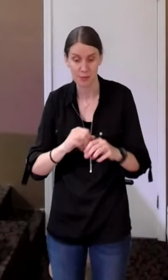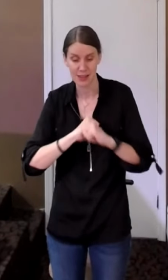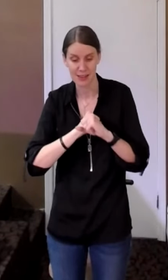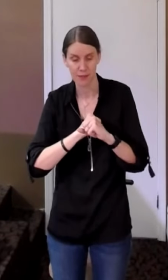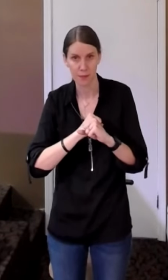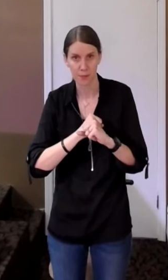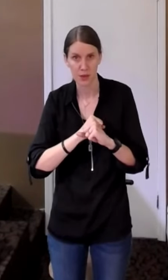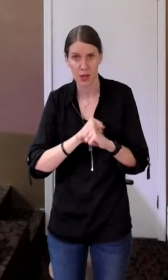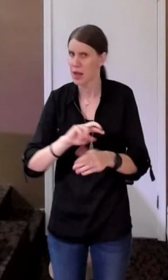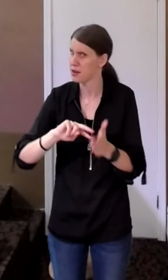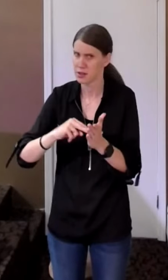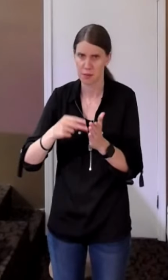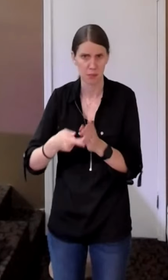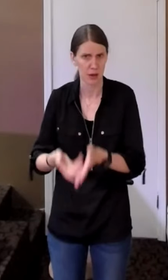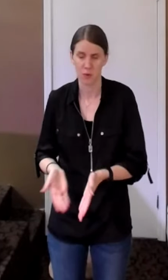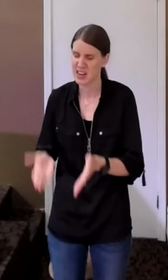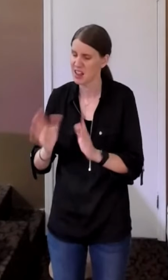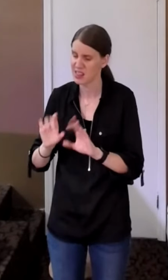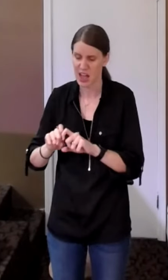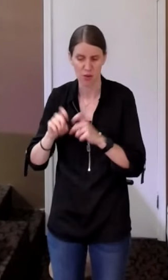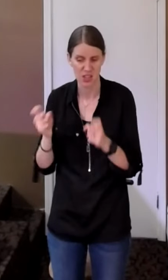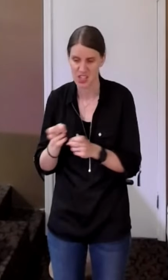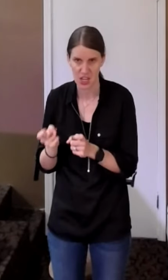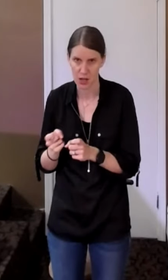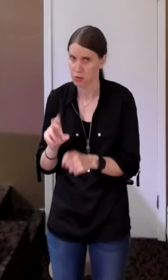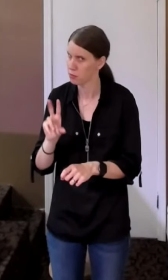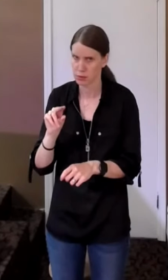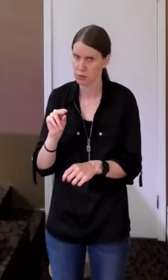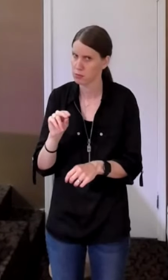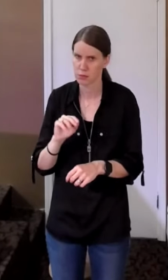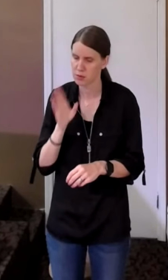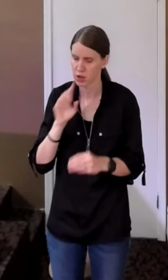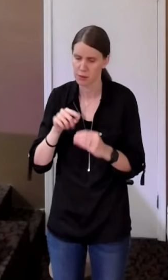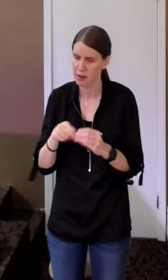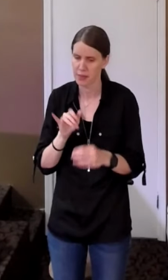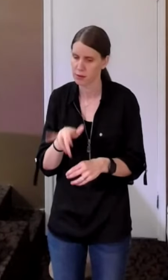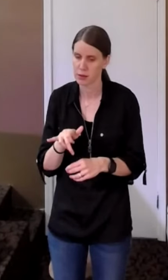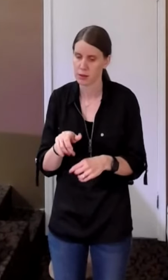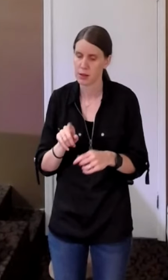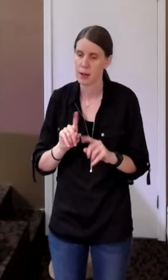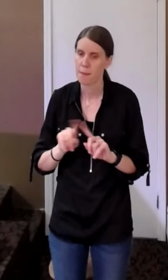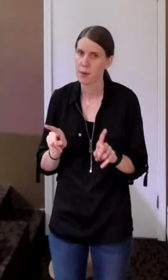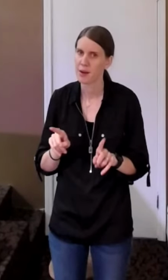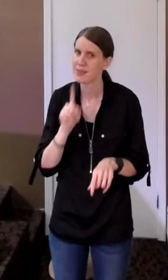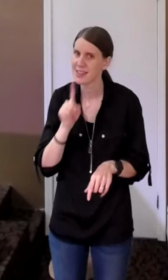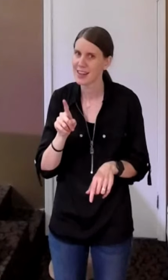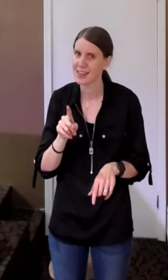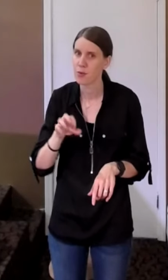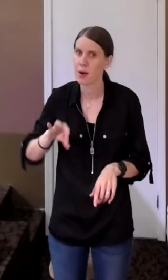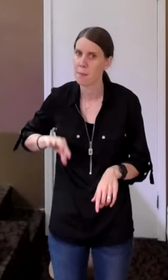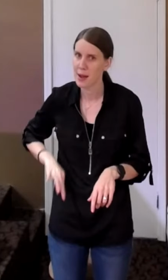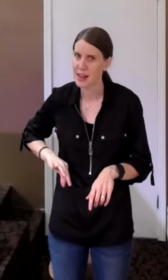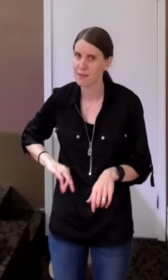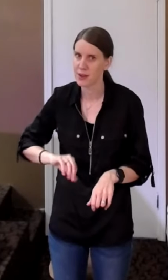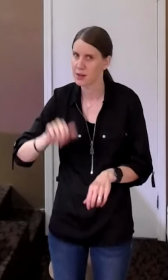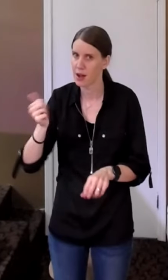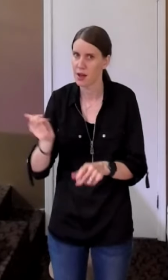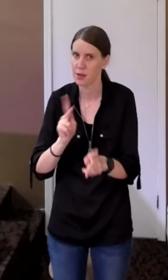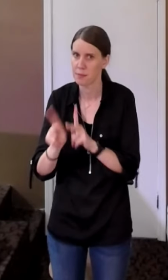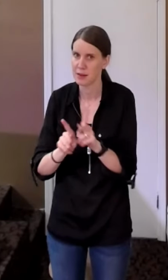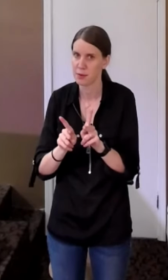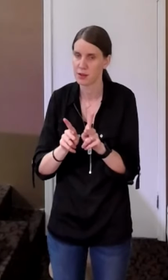not mean we enable sin and we, you know, allow all that stuff. I'm not talking about that. What we're saying is we're a benefit. Our relationship to God